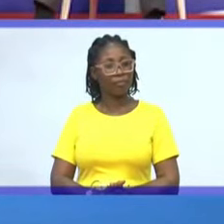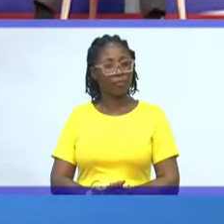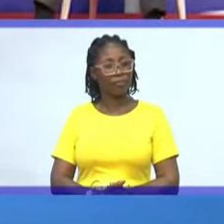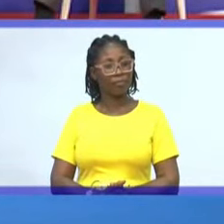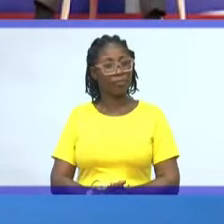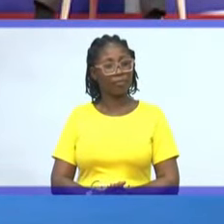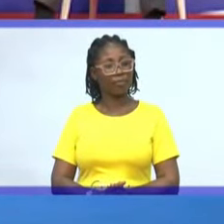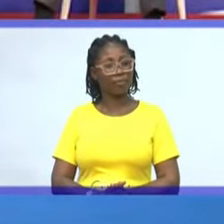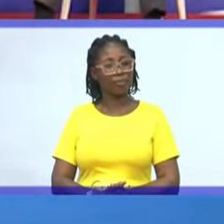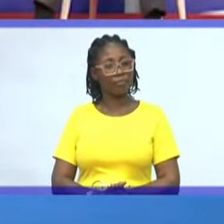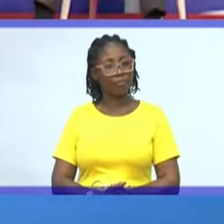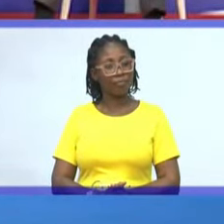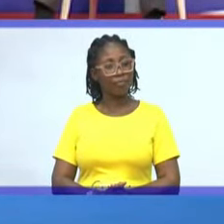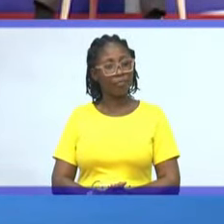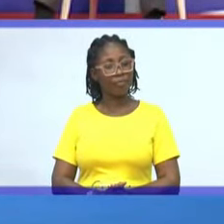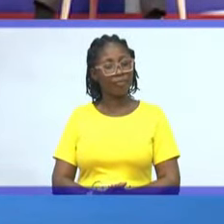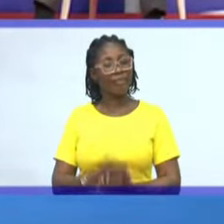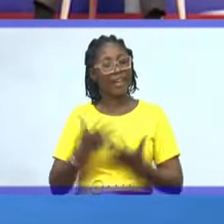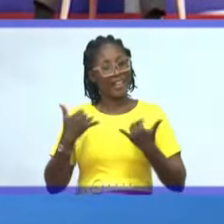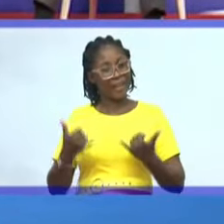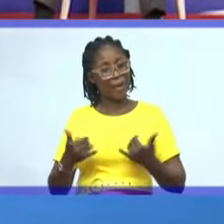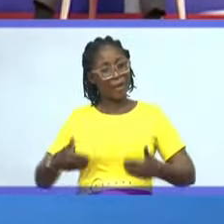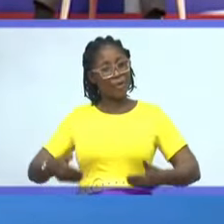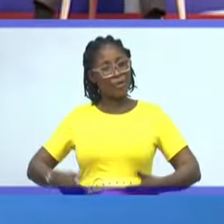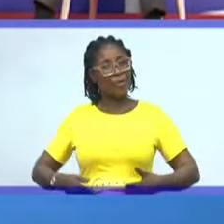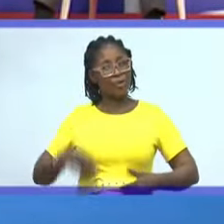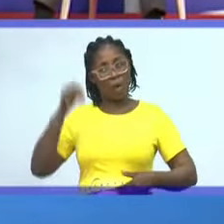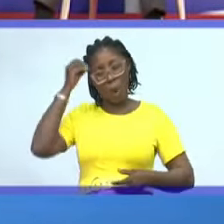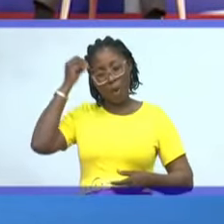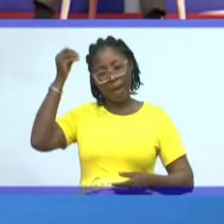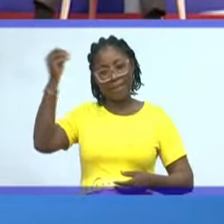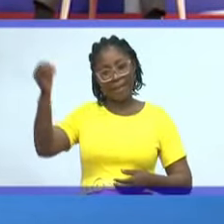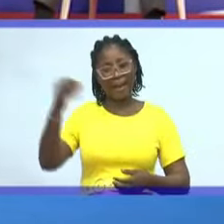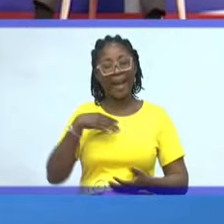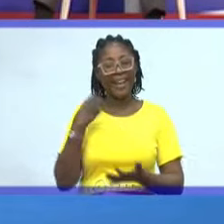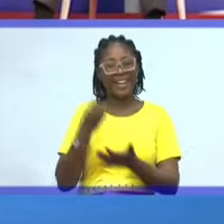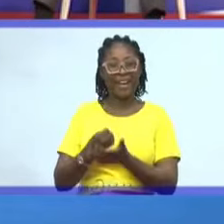in every sense. Youth-oriented and the economy also.